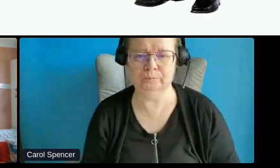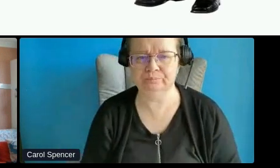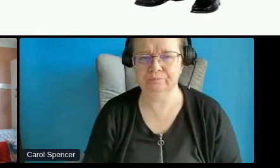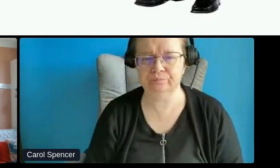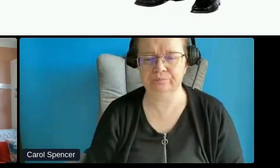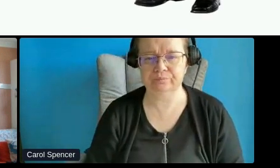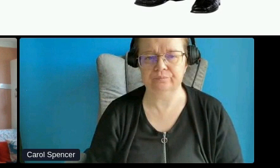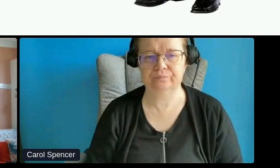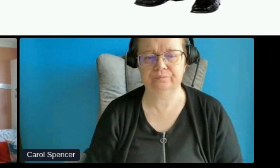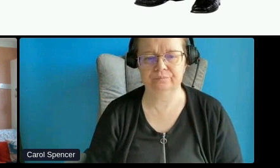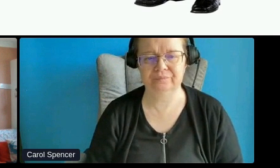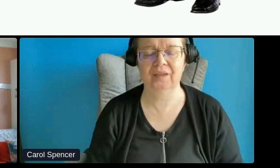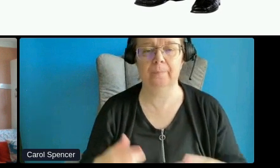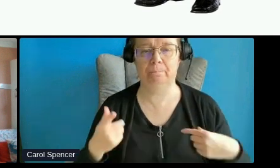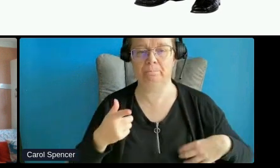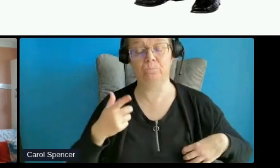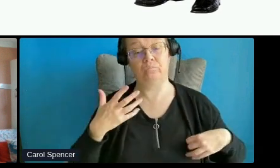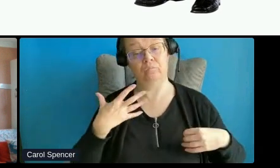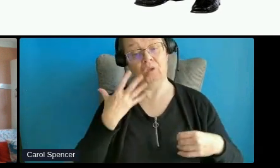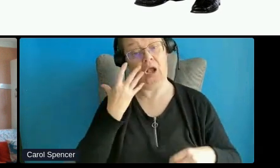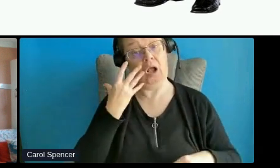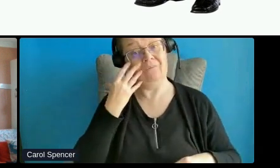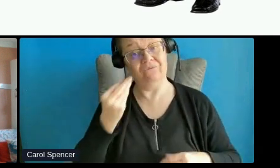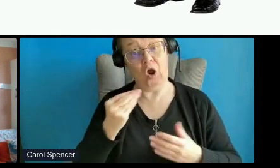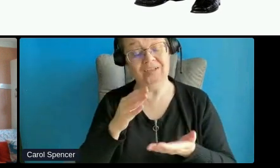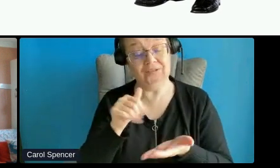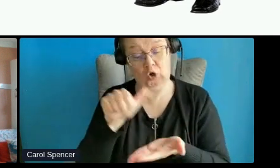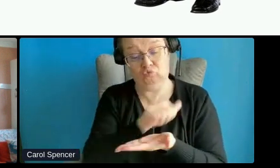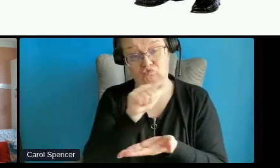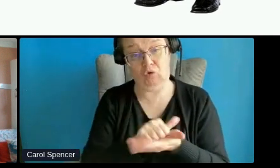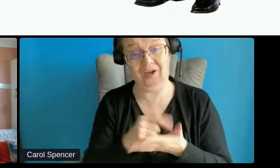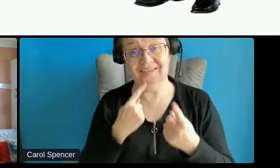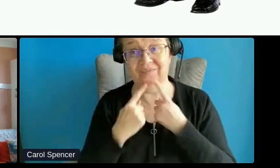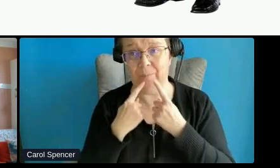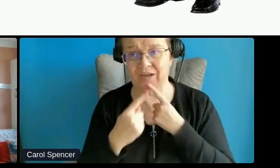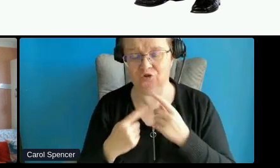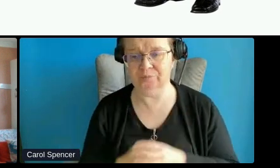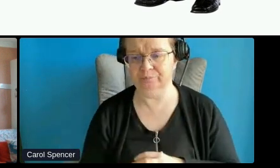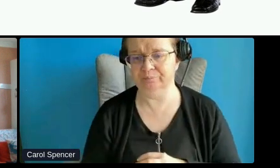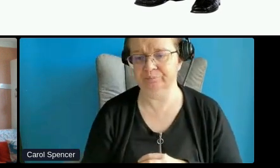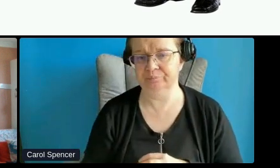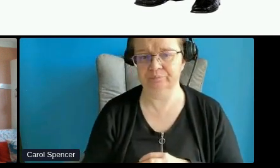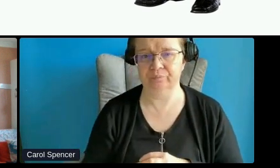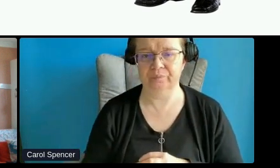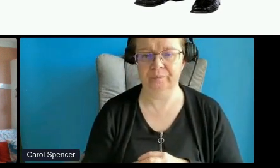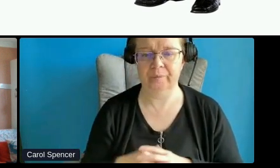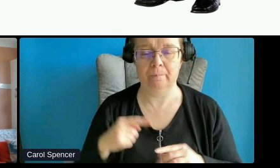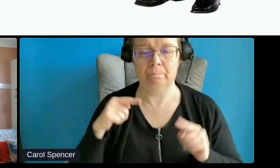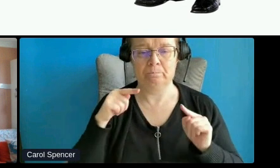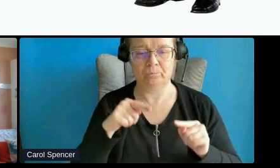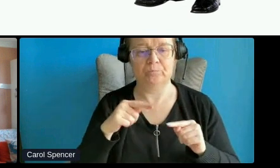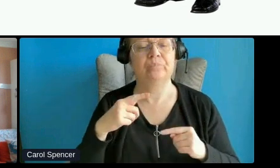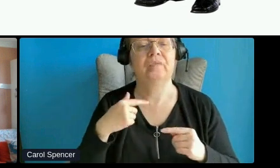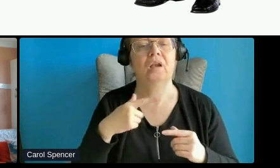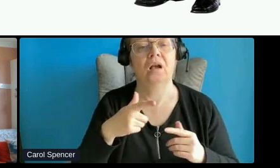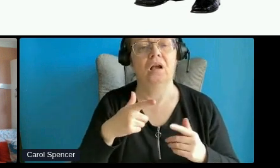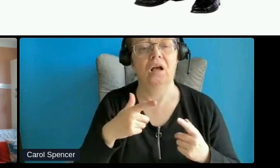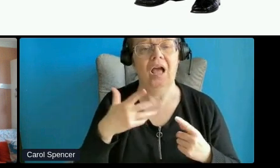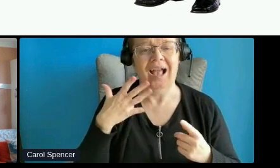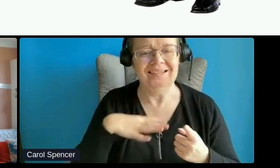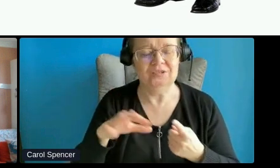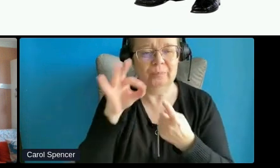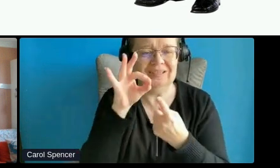So I'll go into a little bit more about finding the right information now. So yeah, as I said earlier, the information about features and specification needs to be